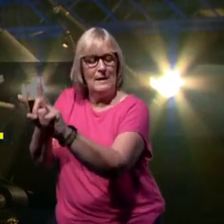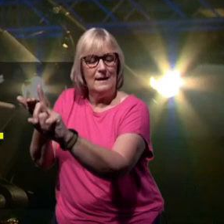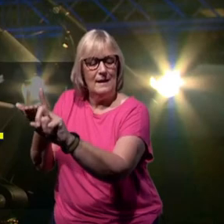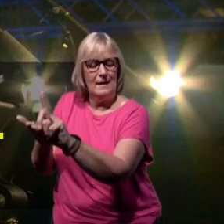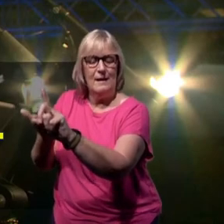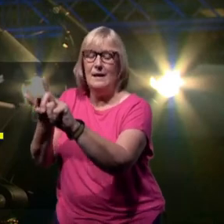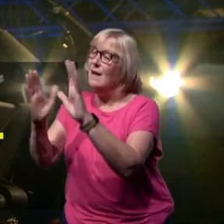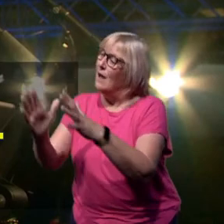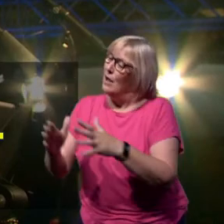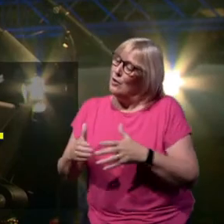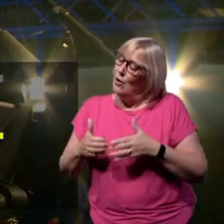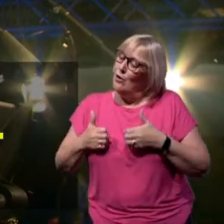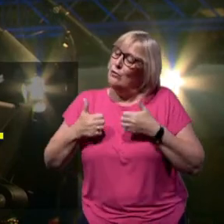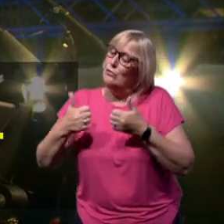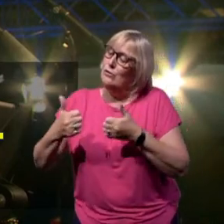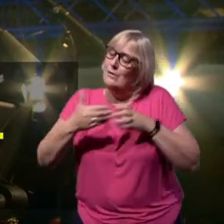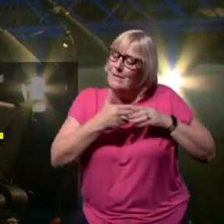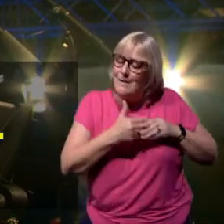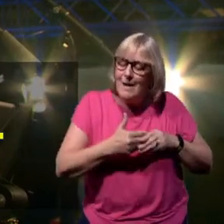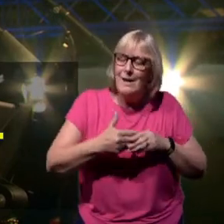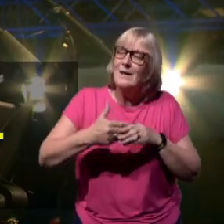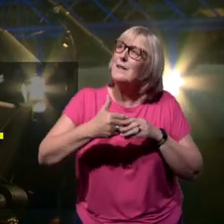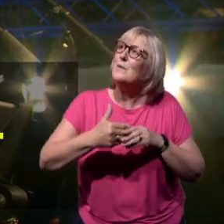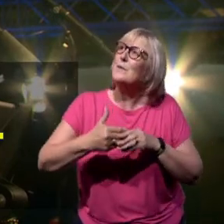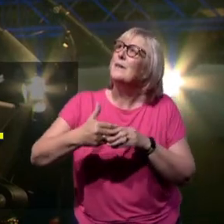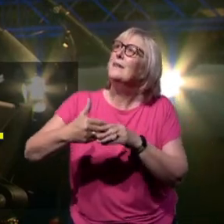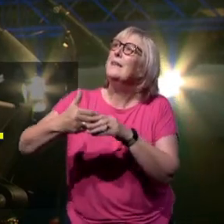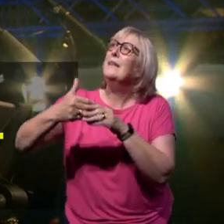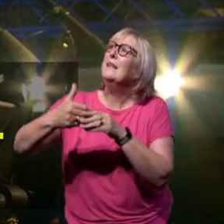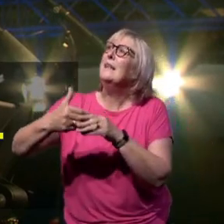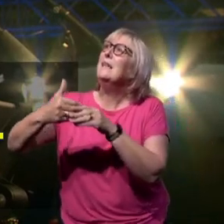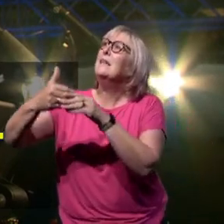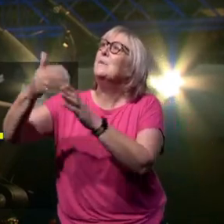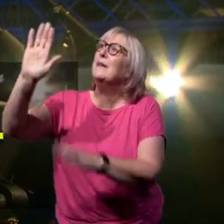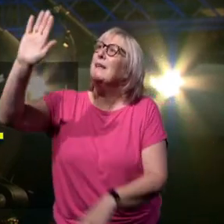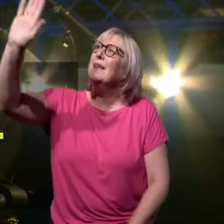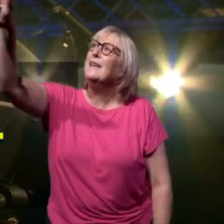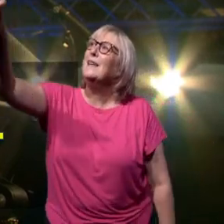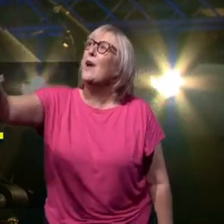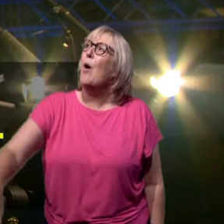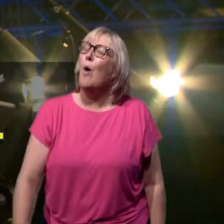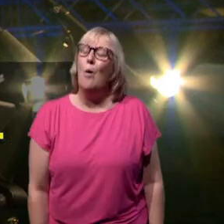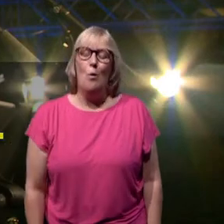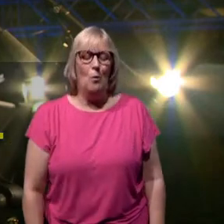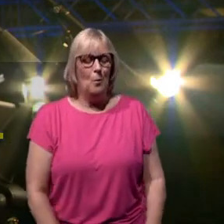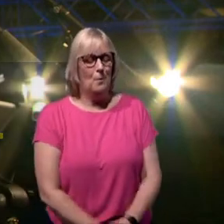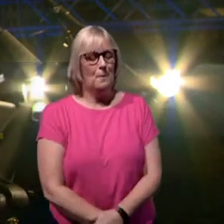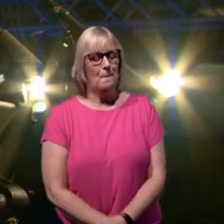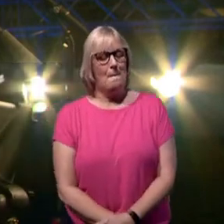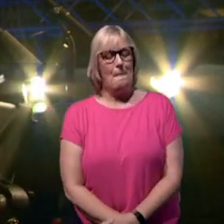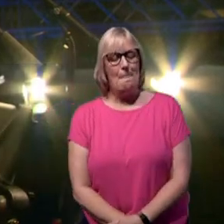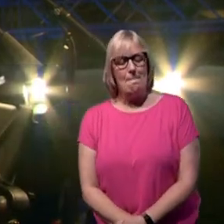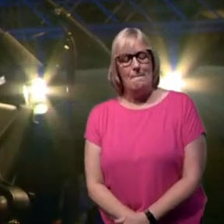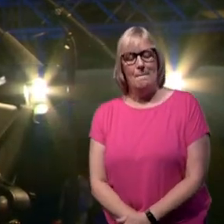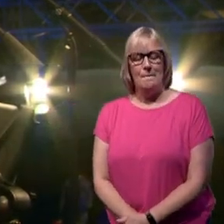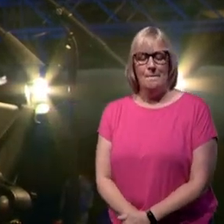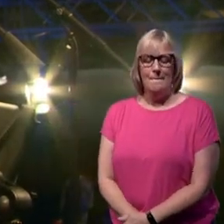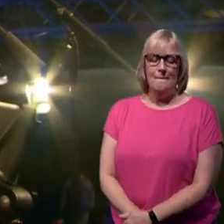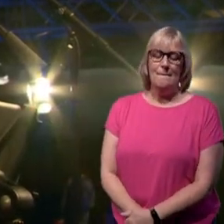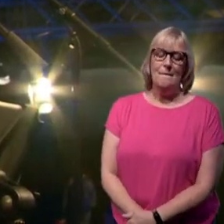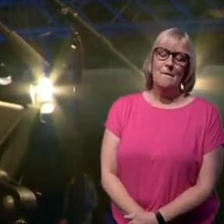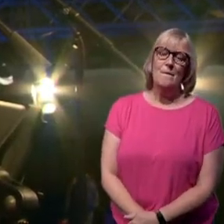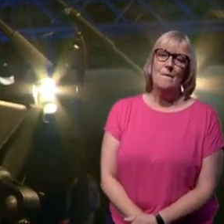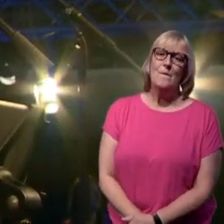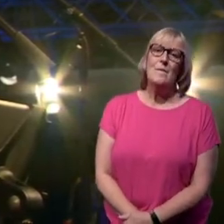follows me. Your goodness will lead me home.